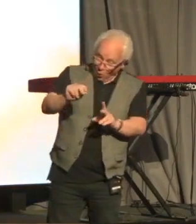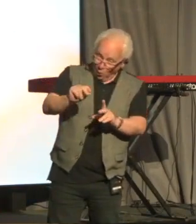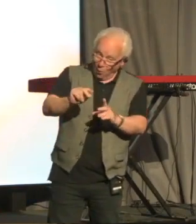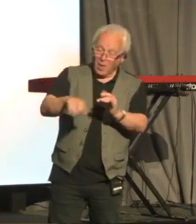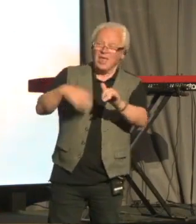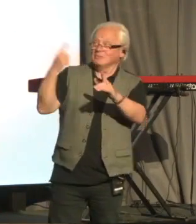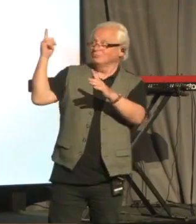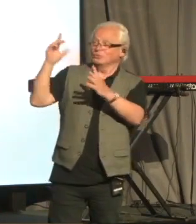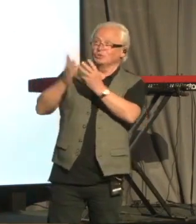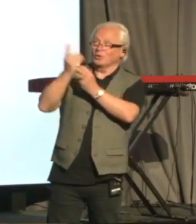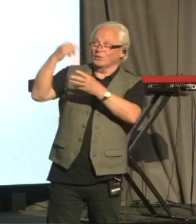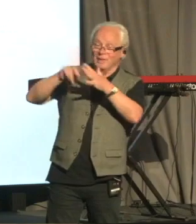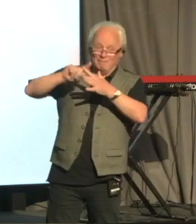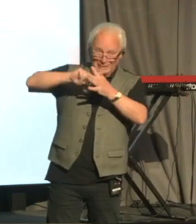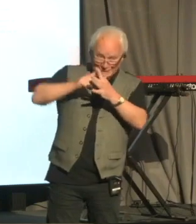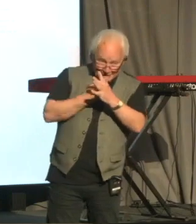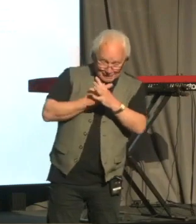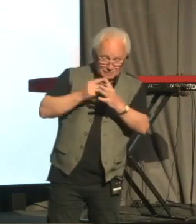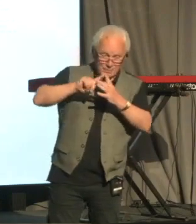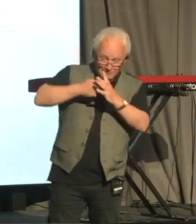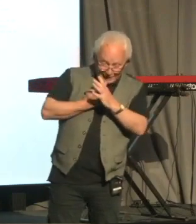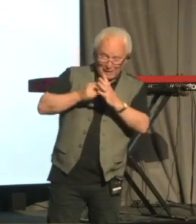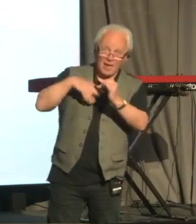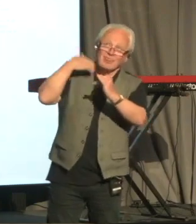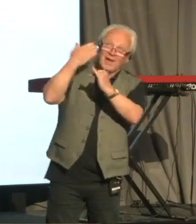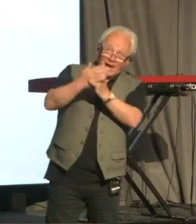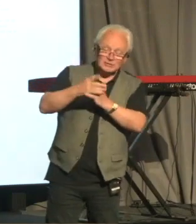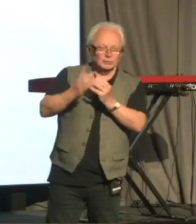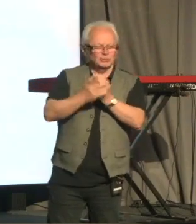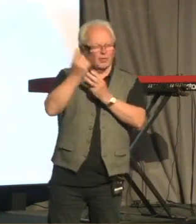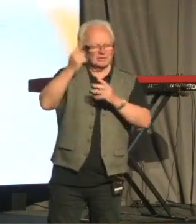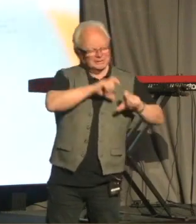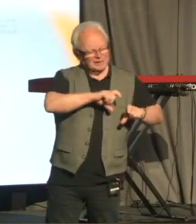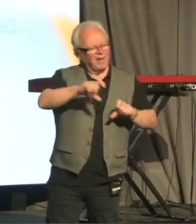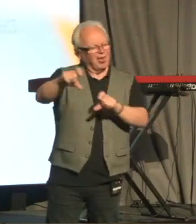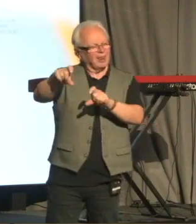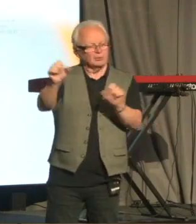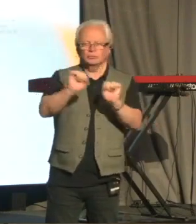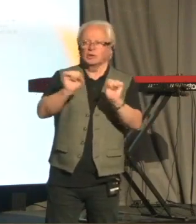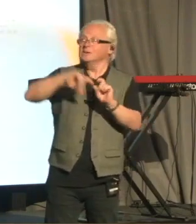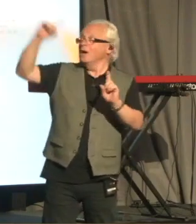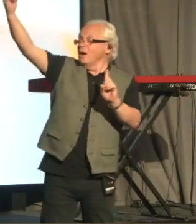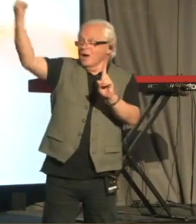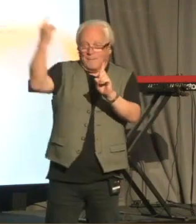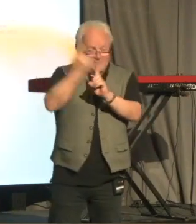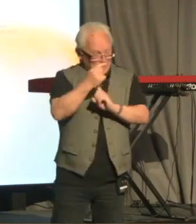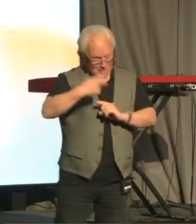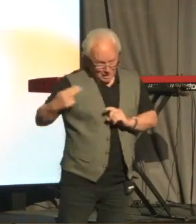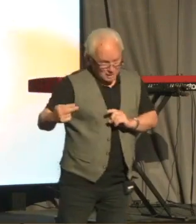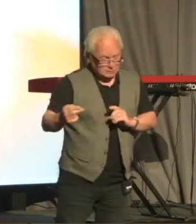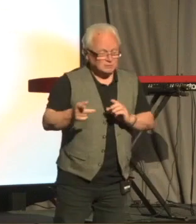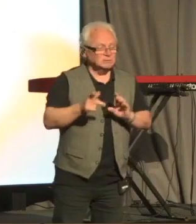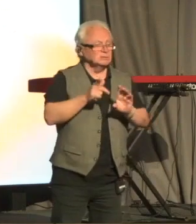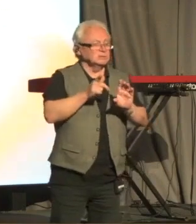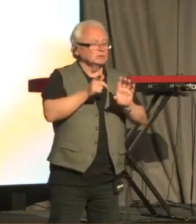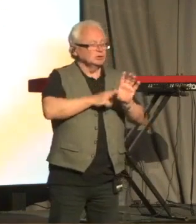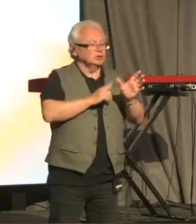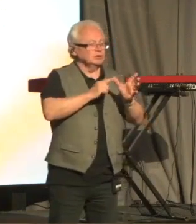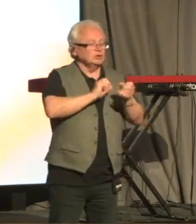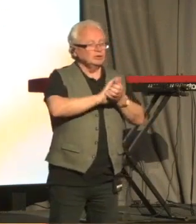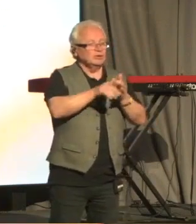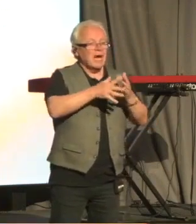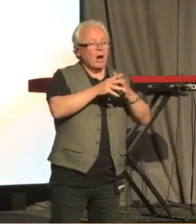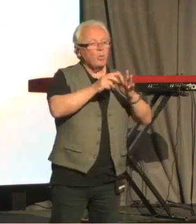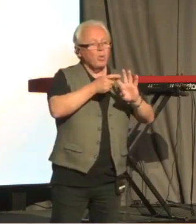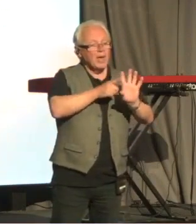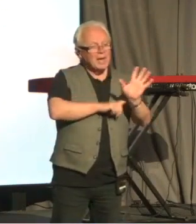is, that was, and is, and still is to come. Yahweh, I am. What do